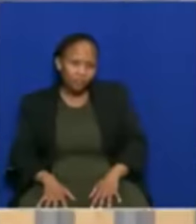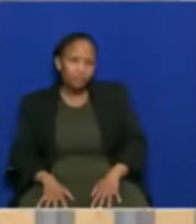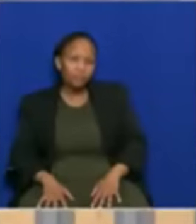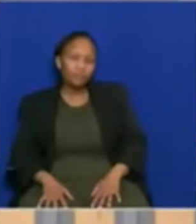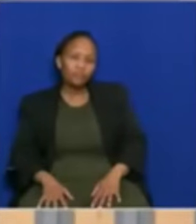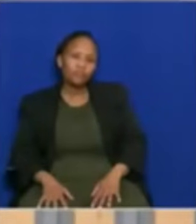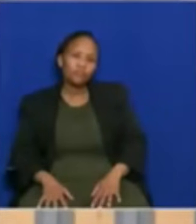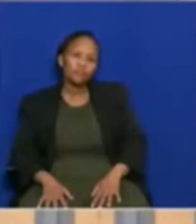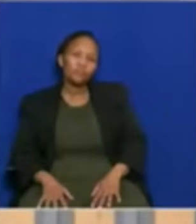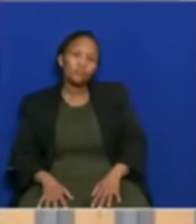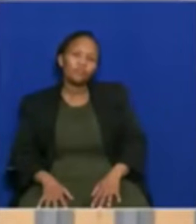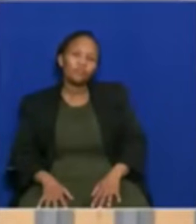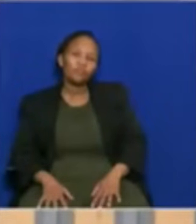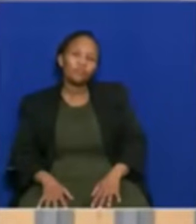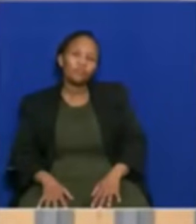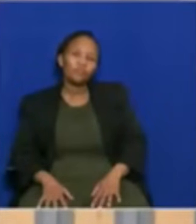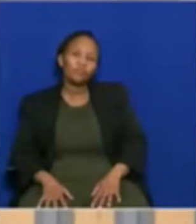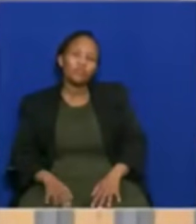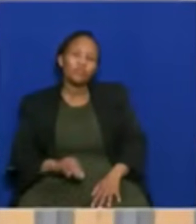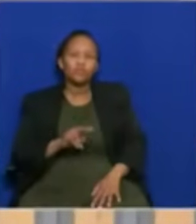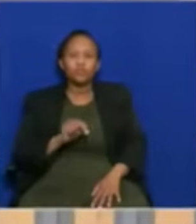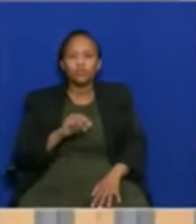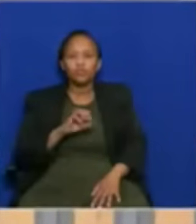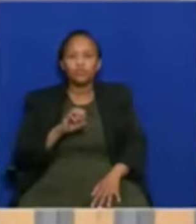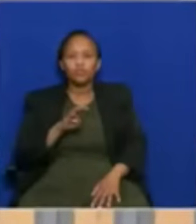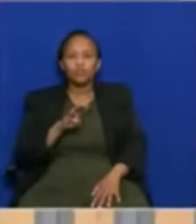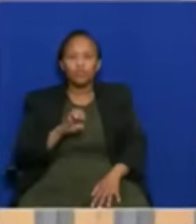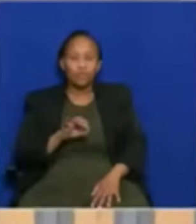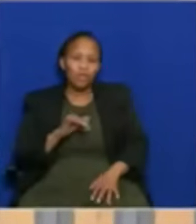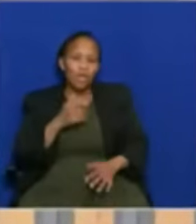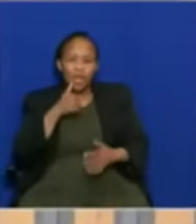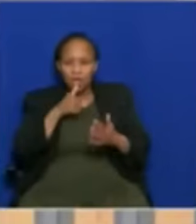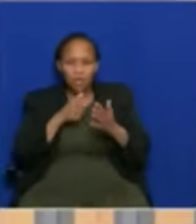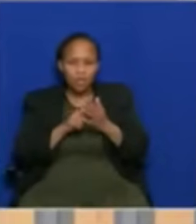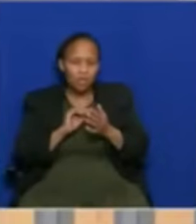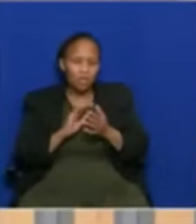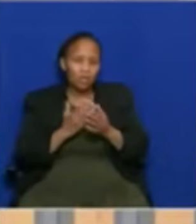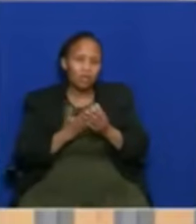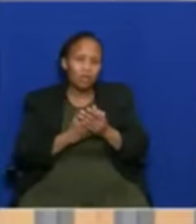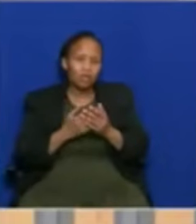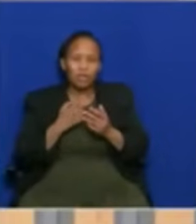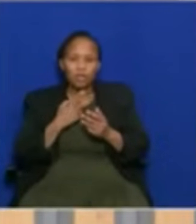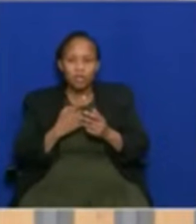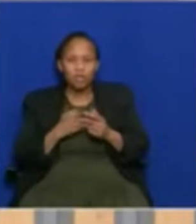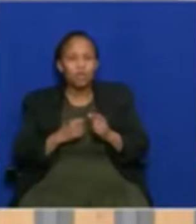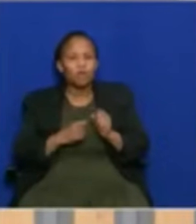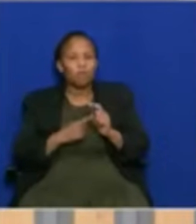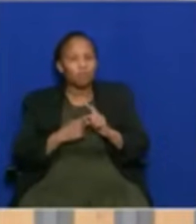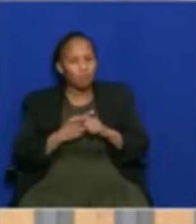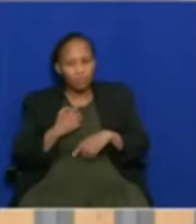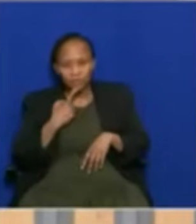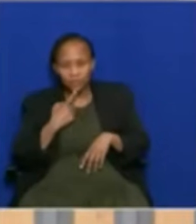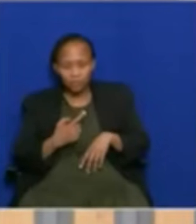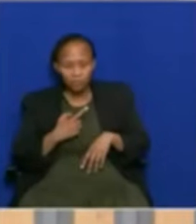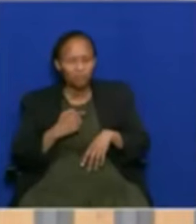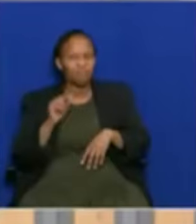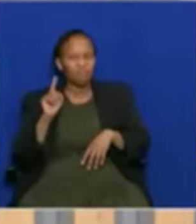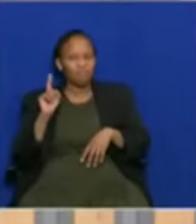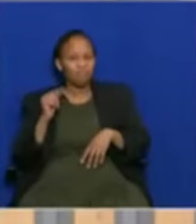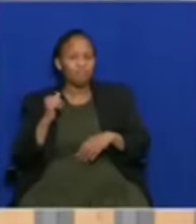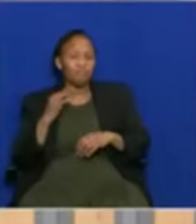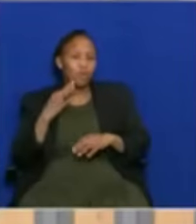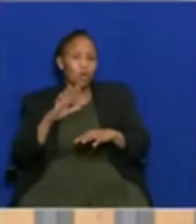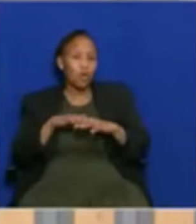Ncube compiled the letter. She misrepresented that Mukwele had applied on the e-vetting system. This was not